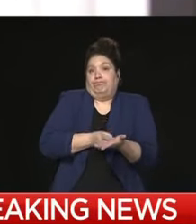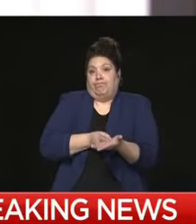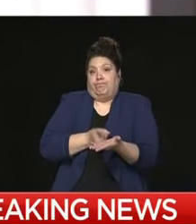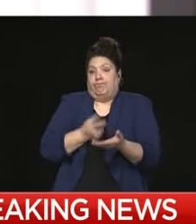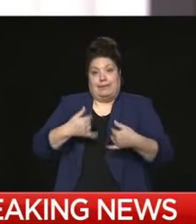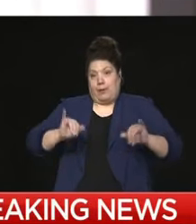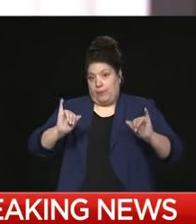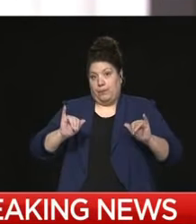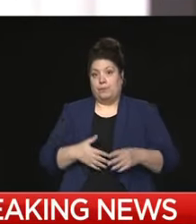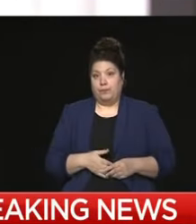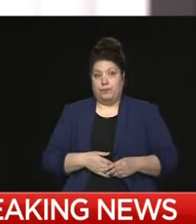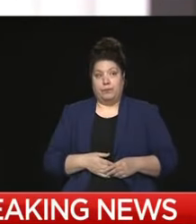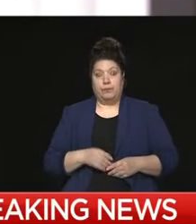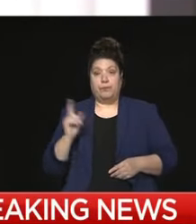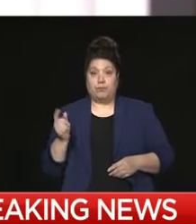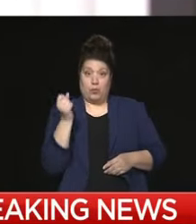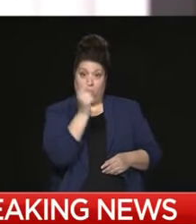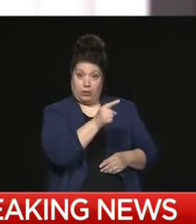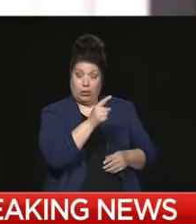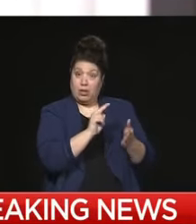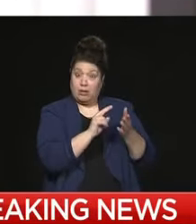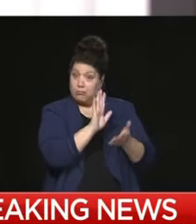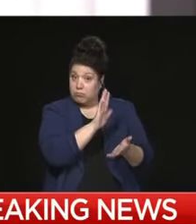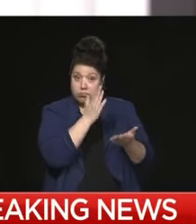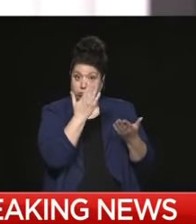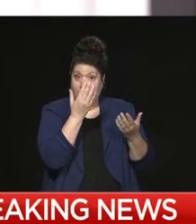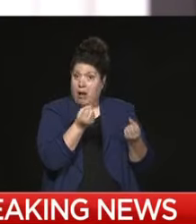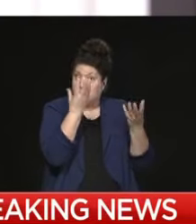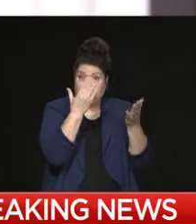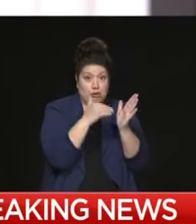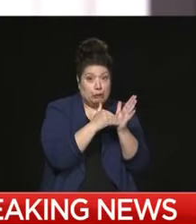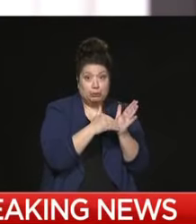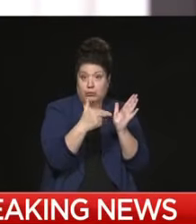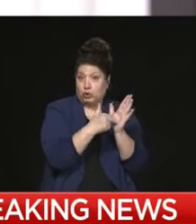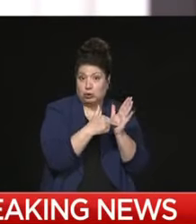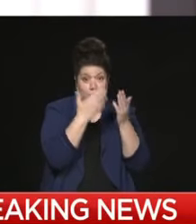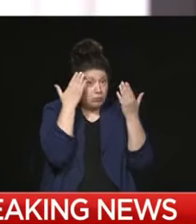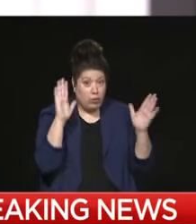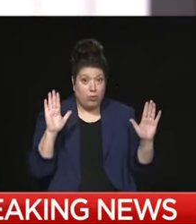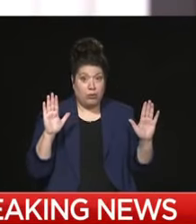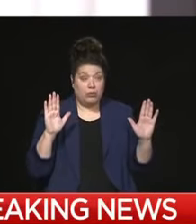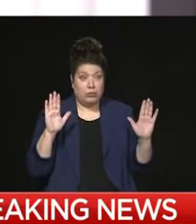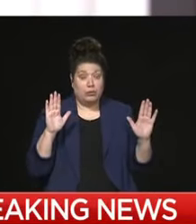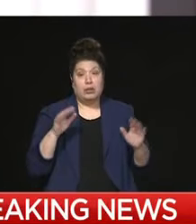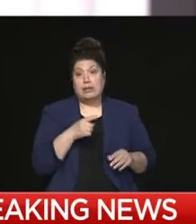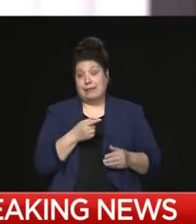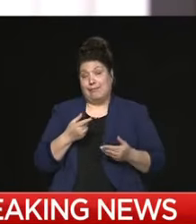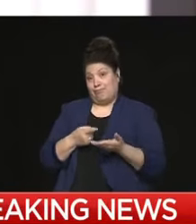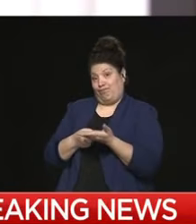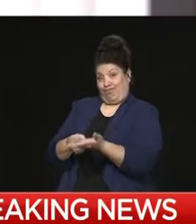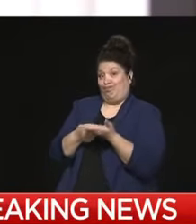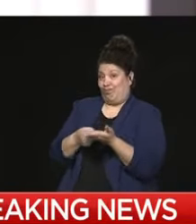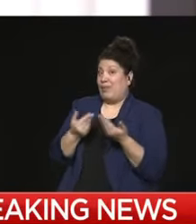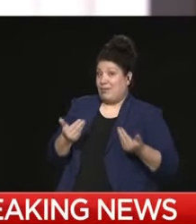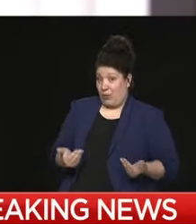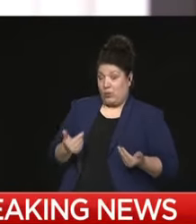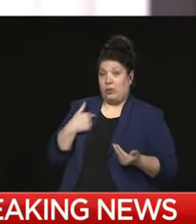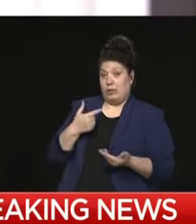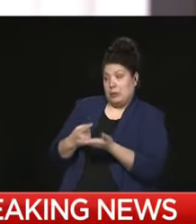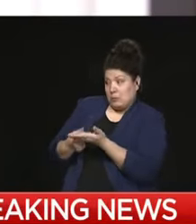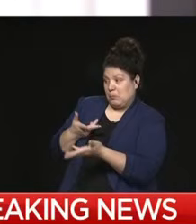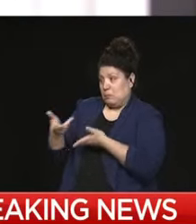don't know if it will be 1 doctor, 50 doctors. We're discussing this with Quebec. I couldn't tell you. We're currently